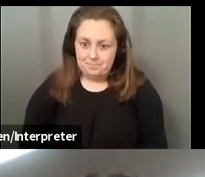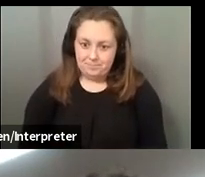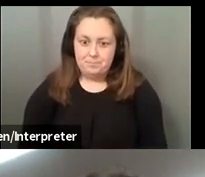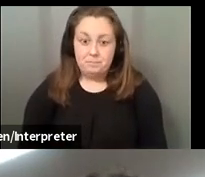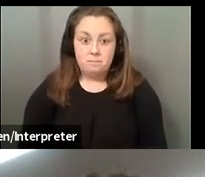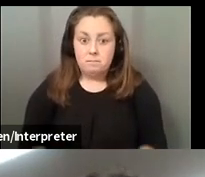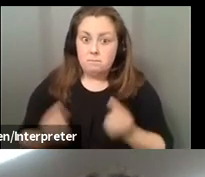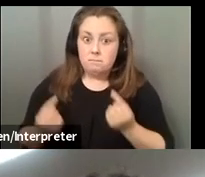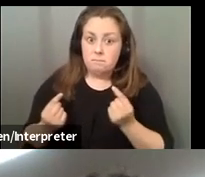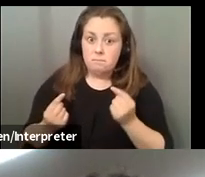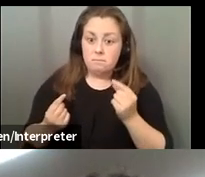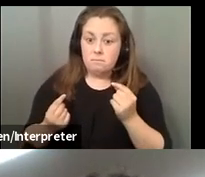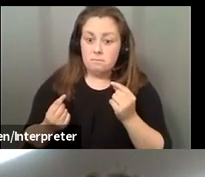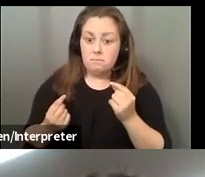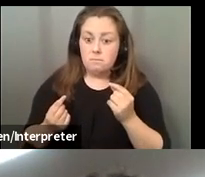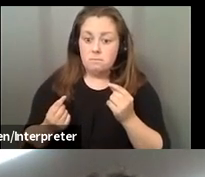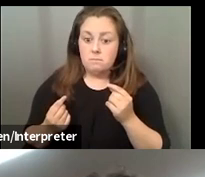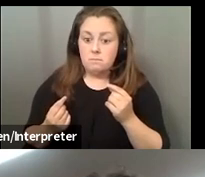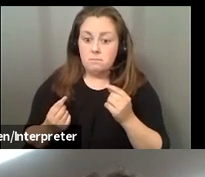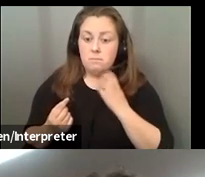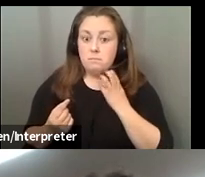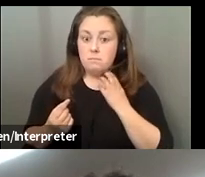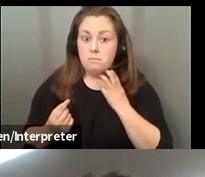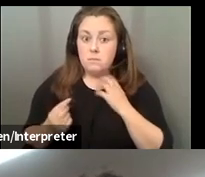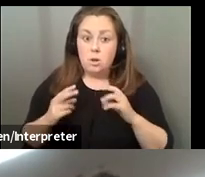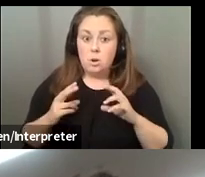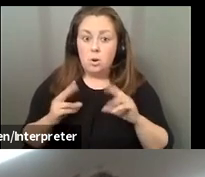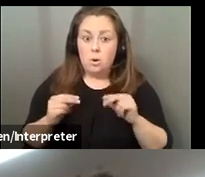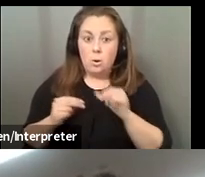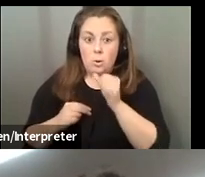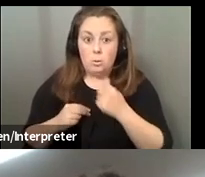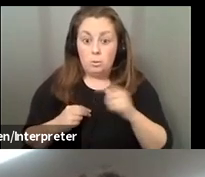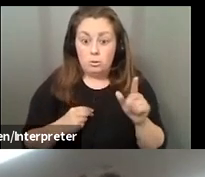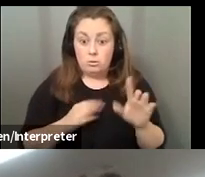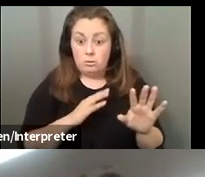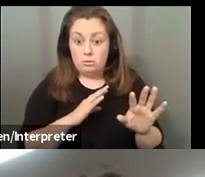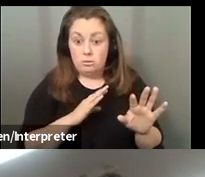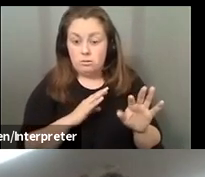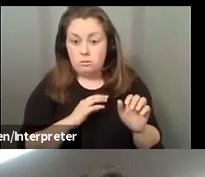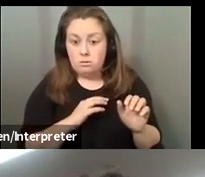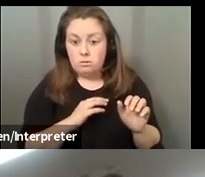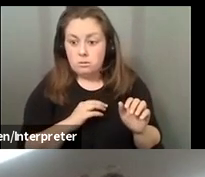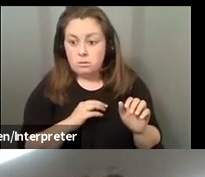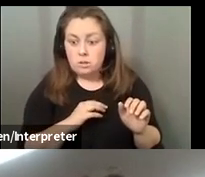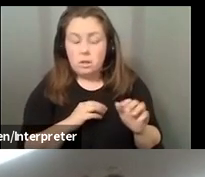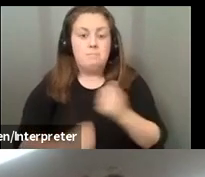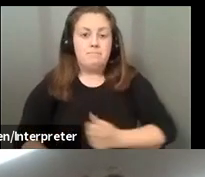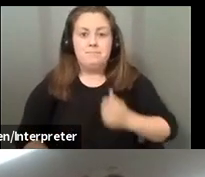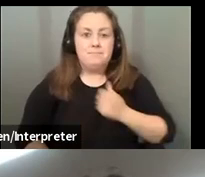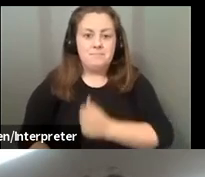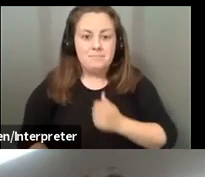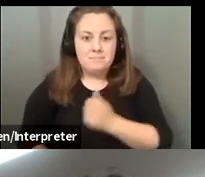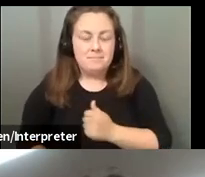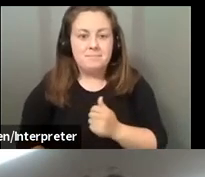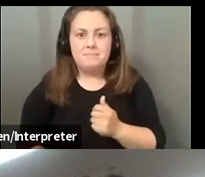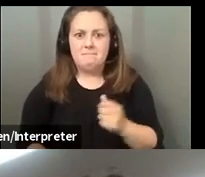I'm sorry? You know what? We didn't. Would you like to? I can do it very quickly. My apologies. Actually, it's